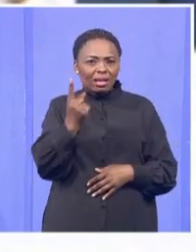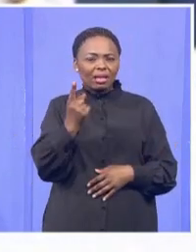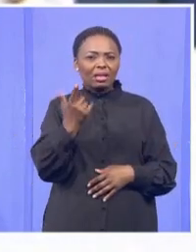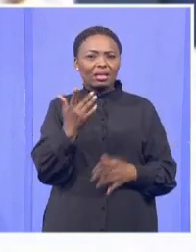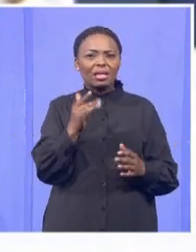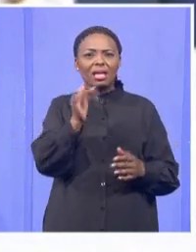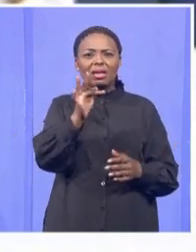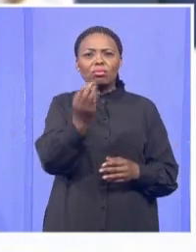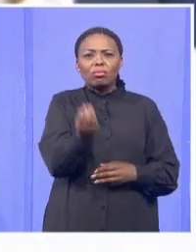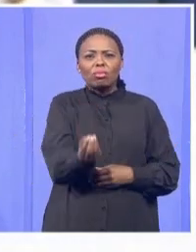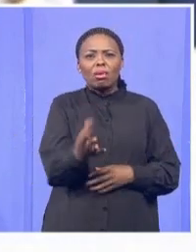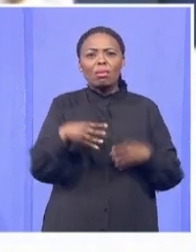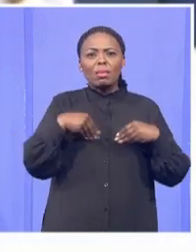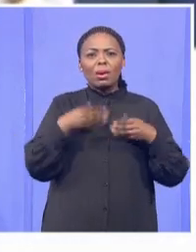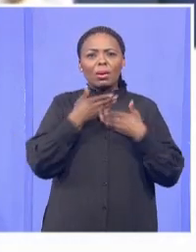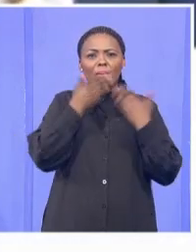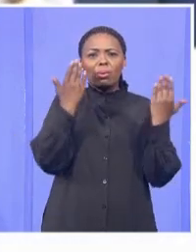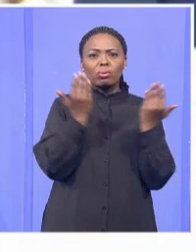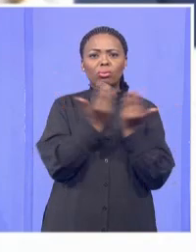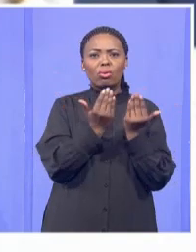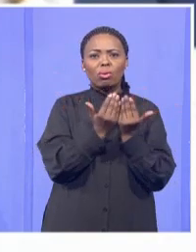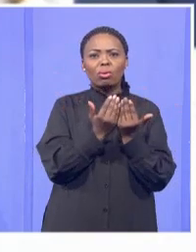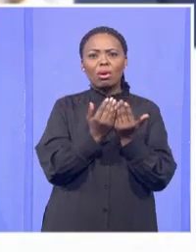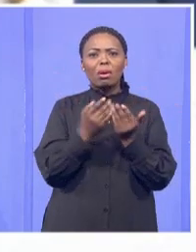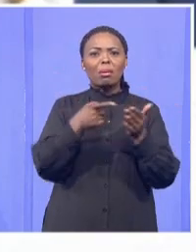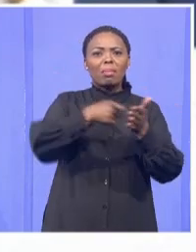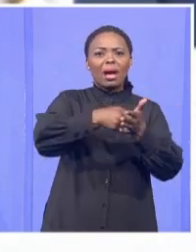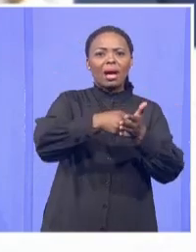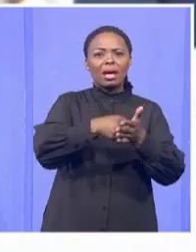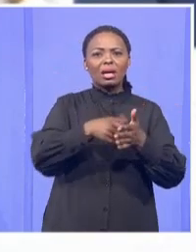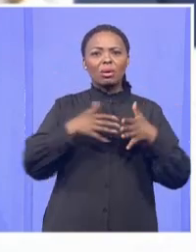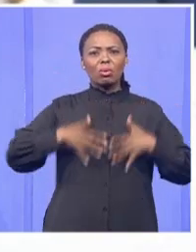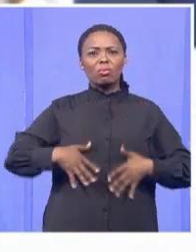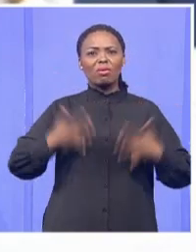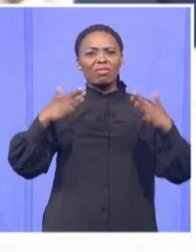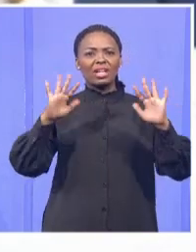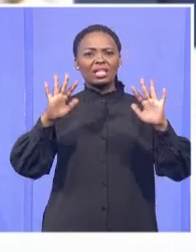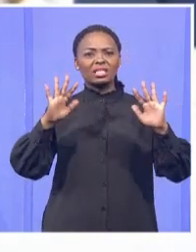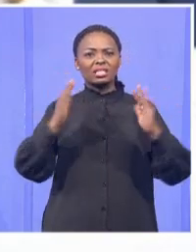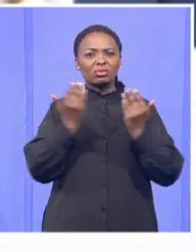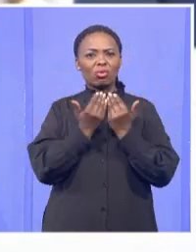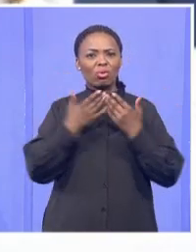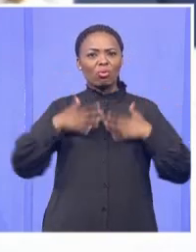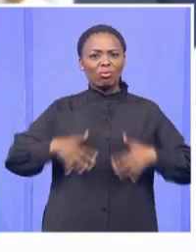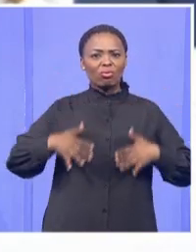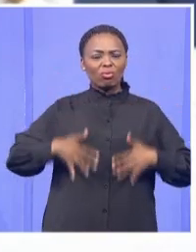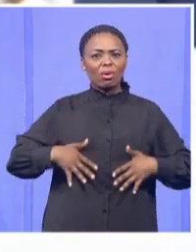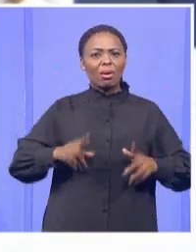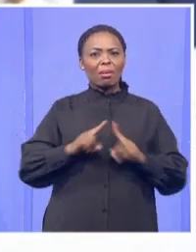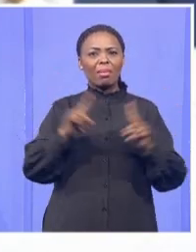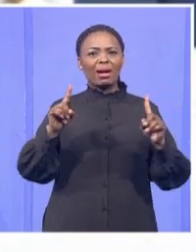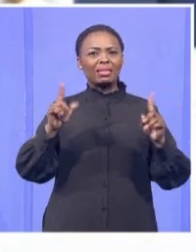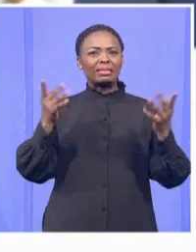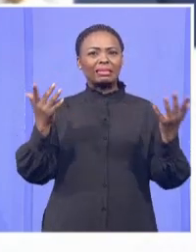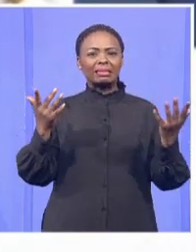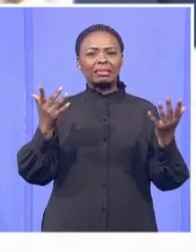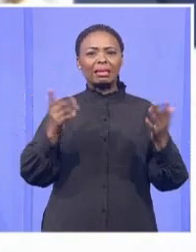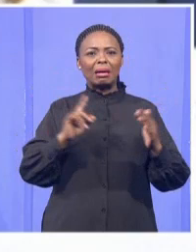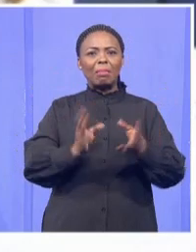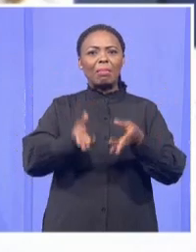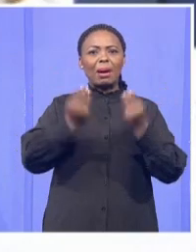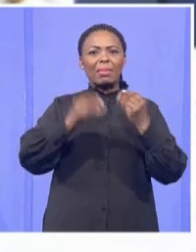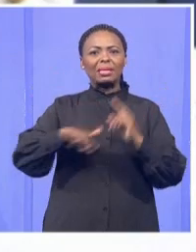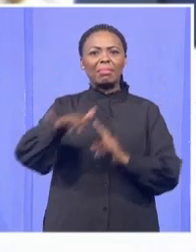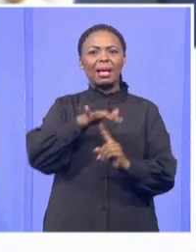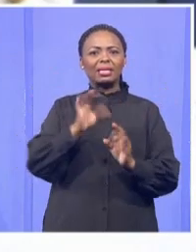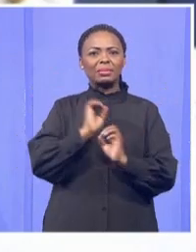as to why do they still not be placed at the school whereas they were prepared there? And as well as on the issue of Pretoria North, we